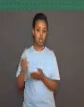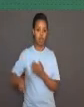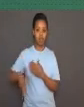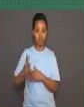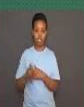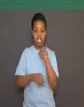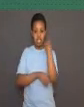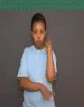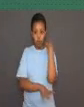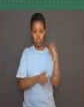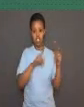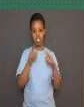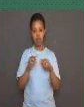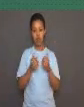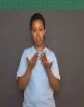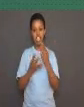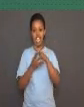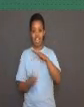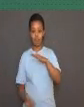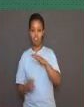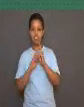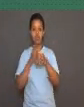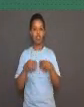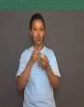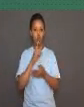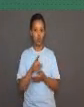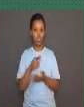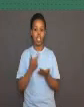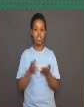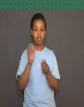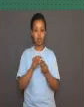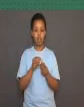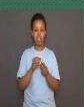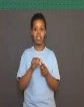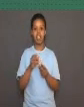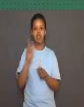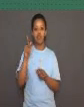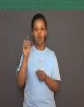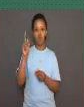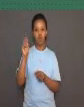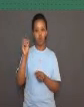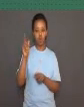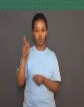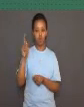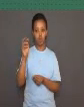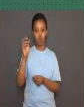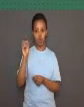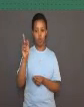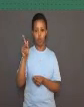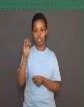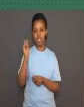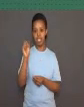gravity. We also defined the terms phototropism and